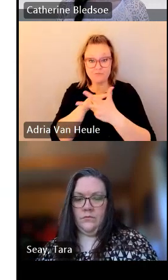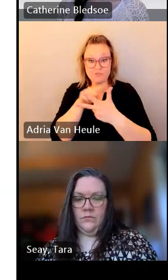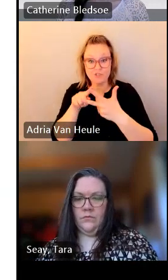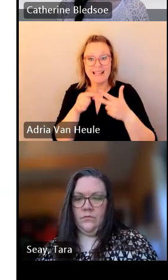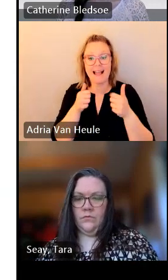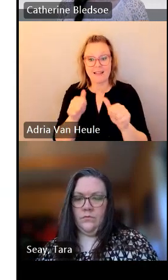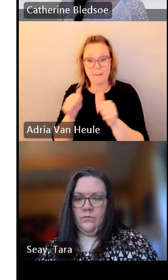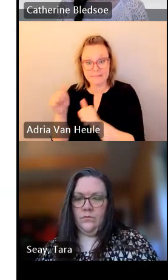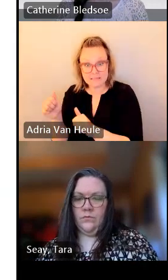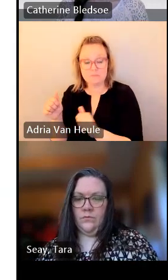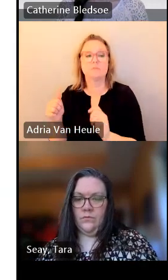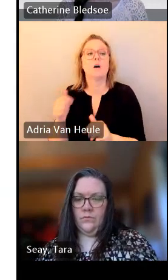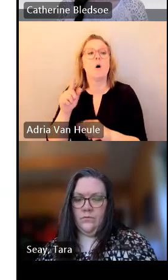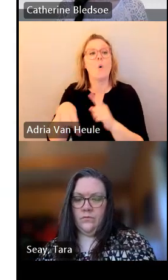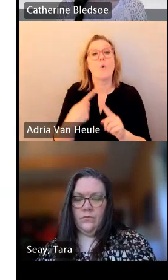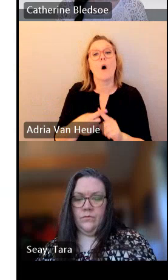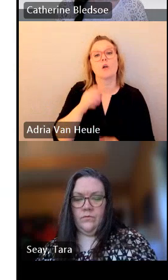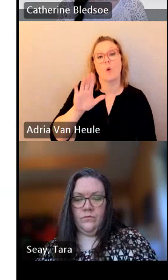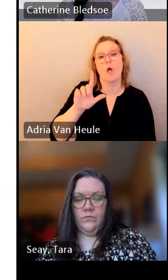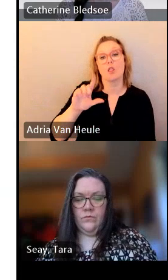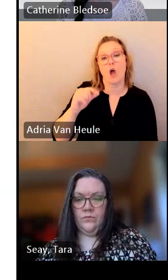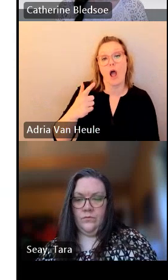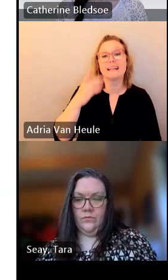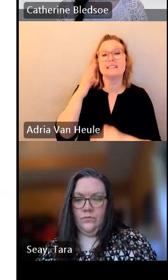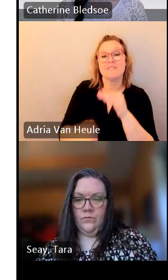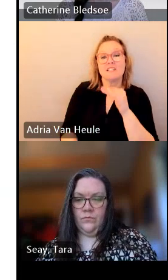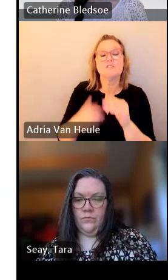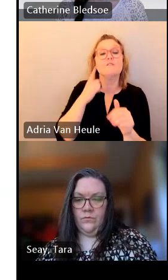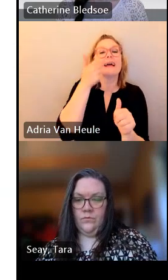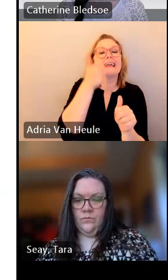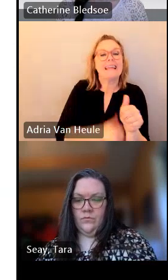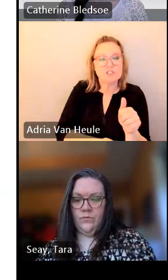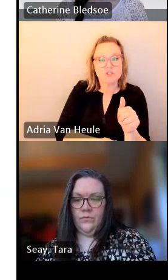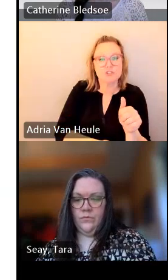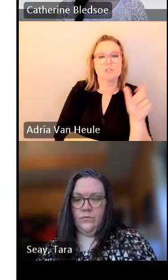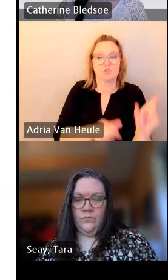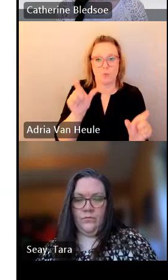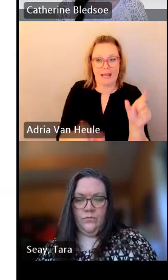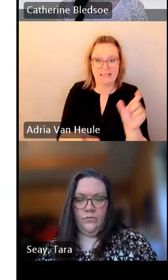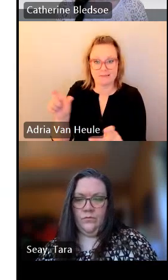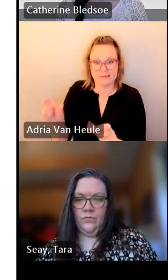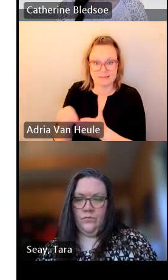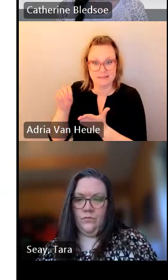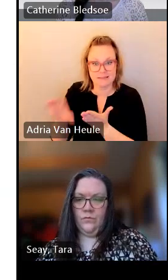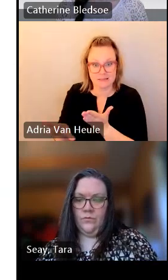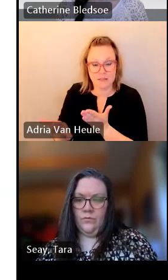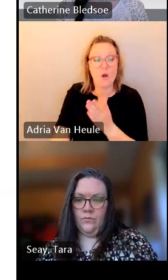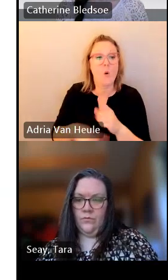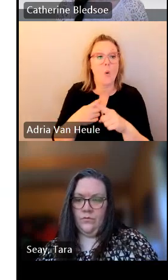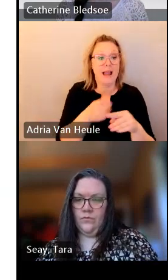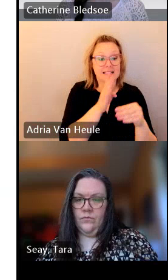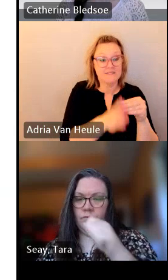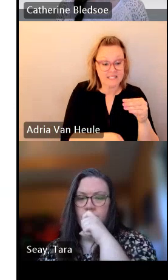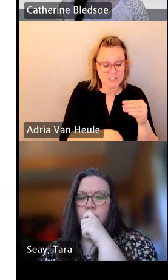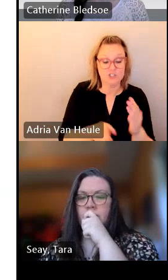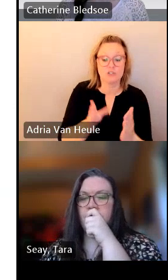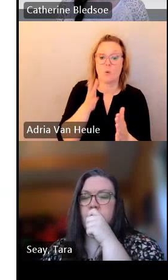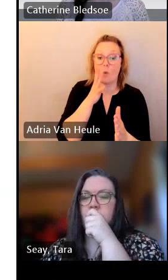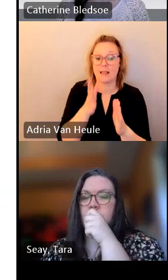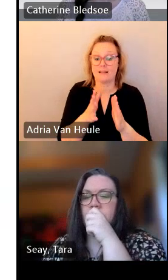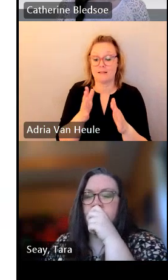is completed for every student, so every row is filled out, you are going to send a copy of that log to ETSU or to